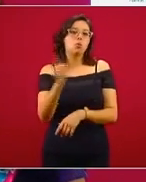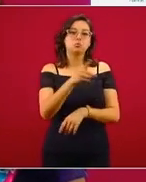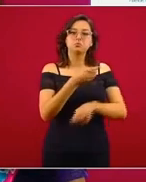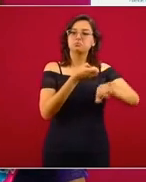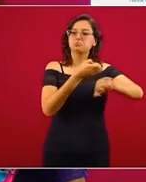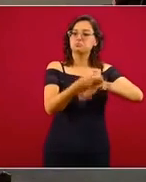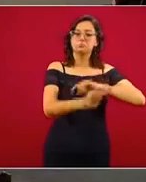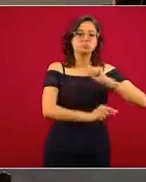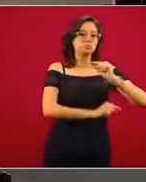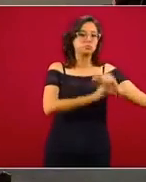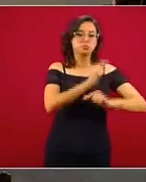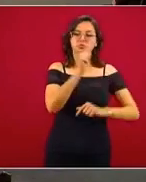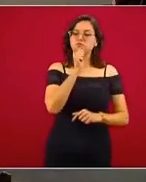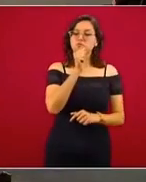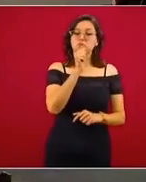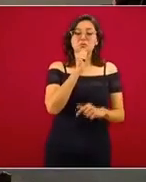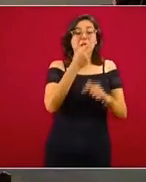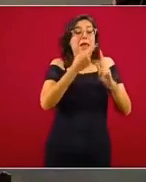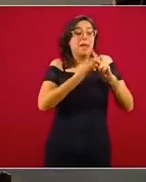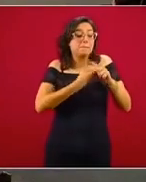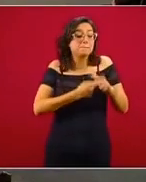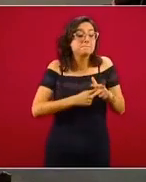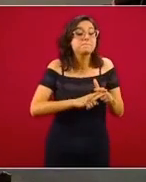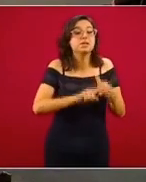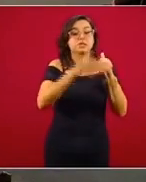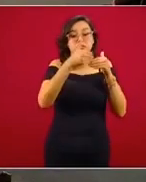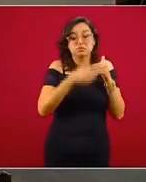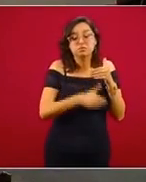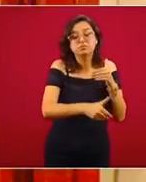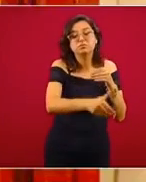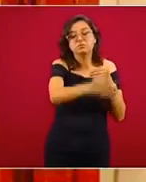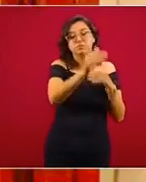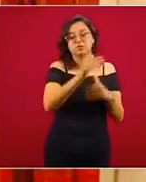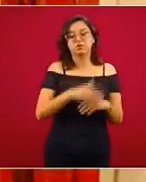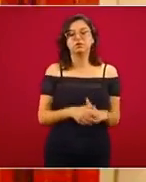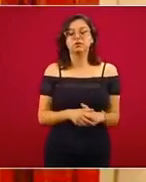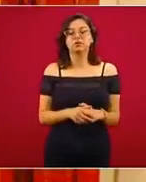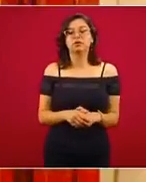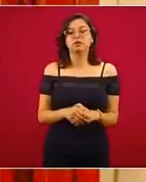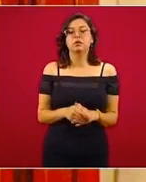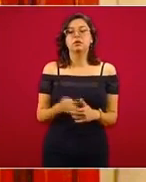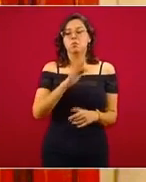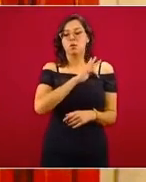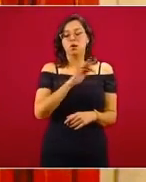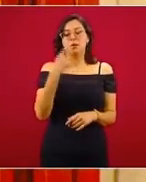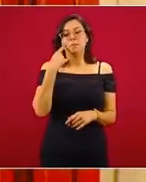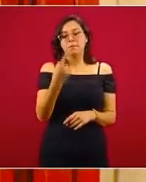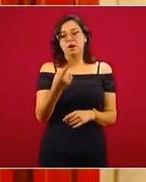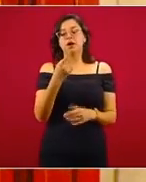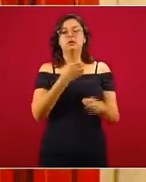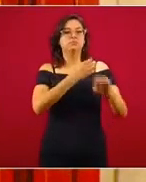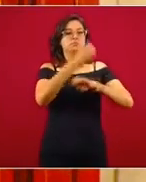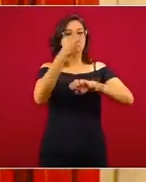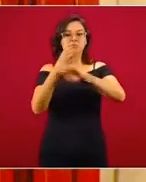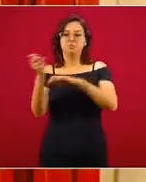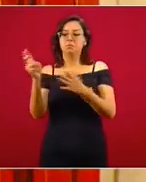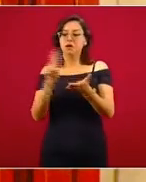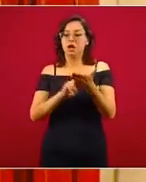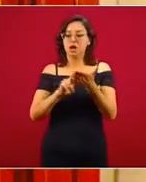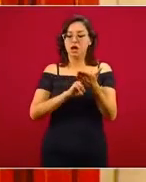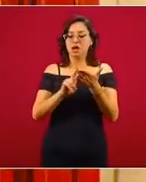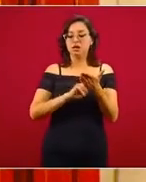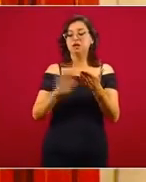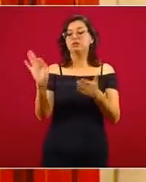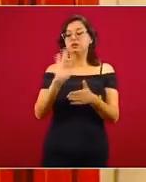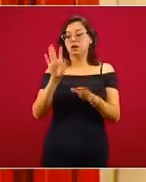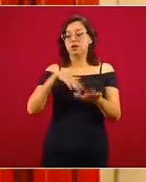same time. So we will see some of these states peak first, and then begin to show